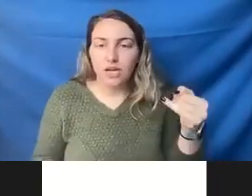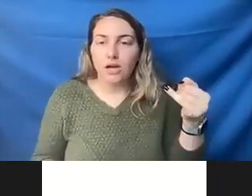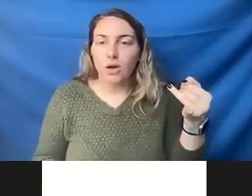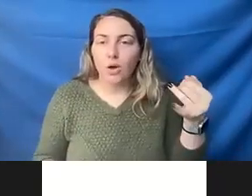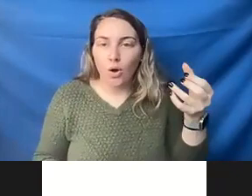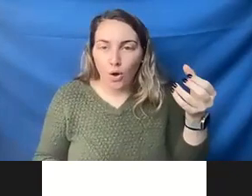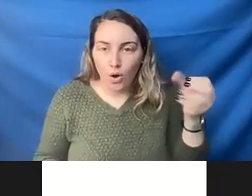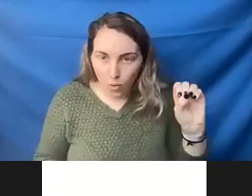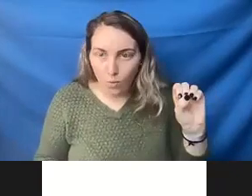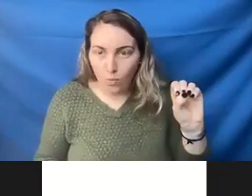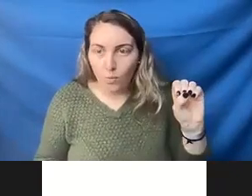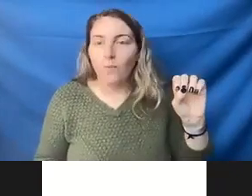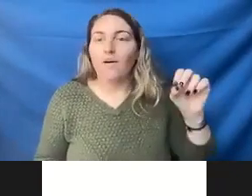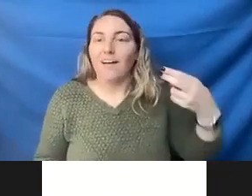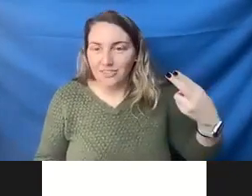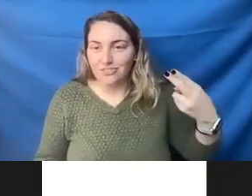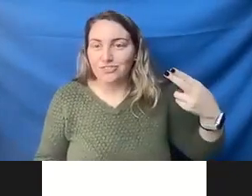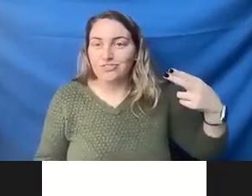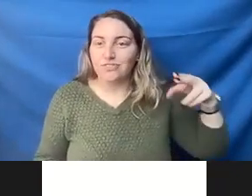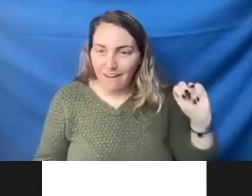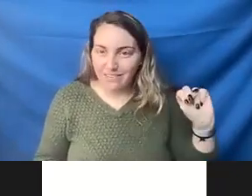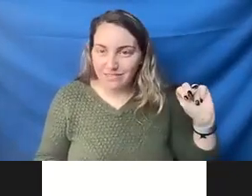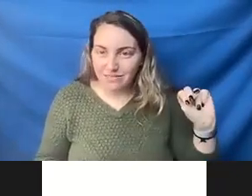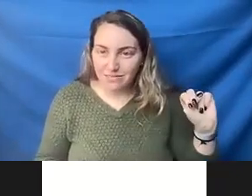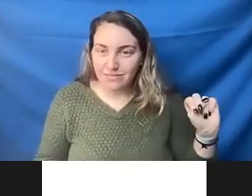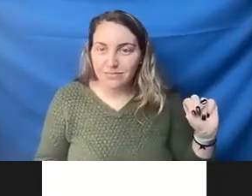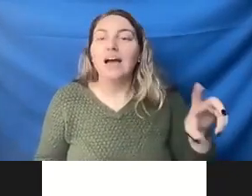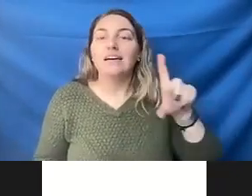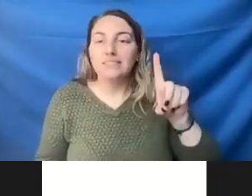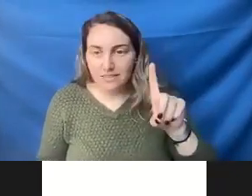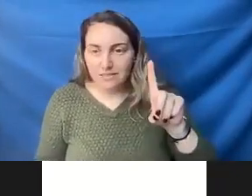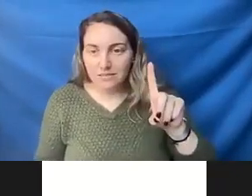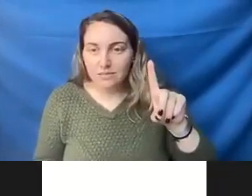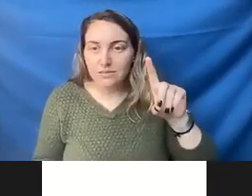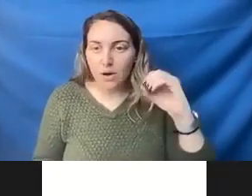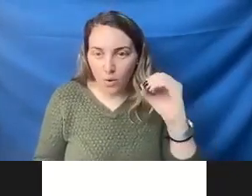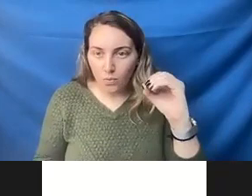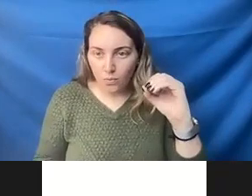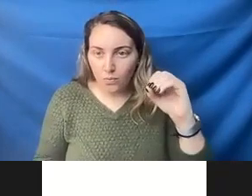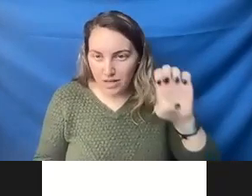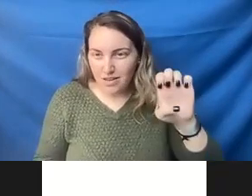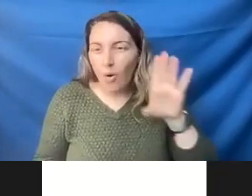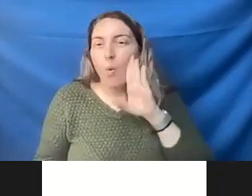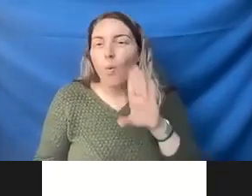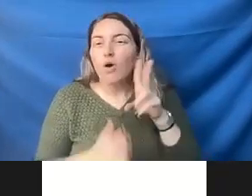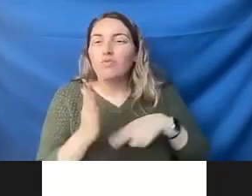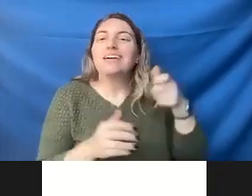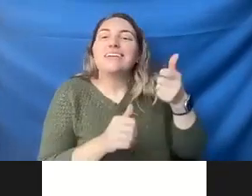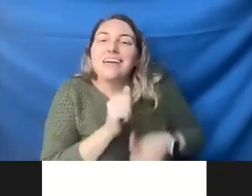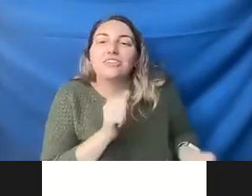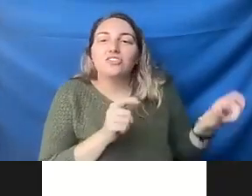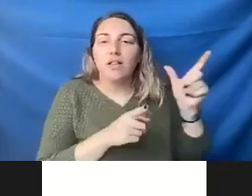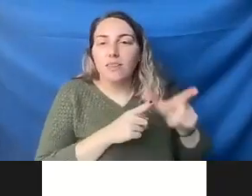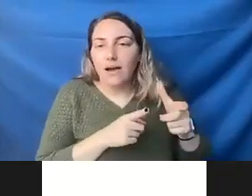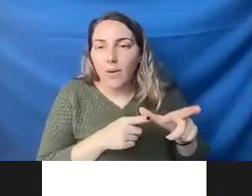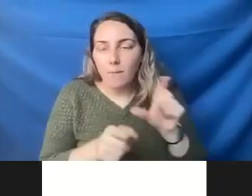correctly. Yeah, that was in the video too. I didn't know it did that either. So I was like, that's great. Zach